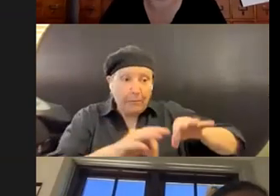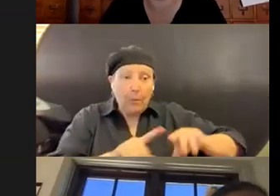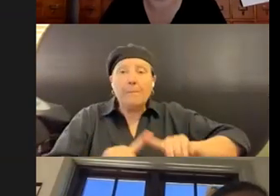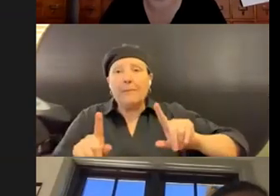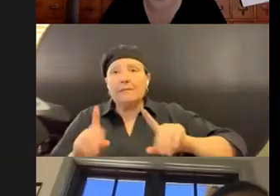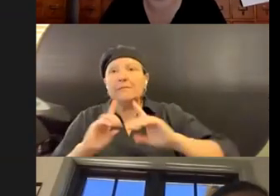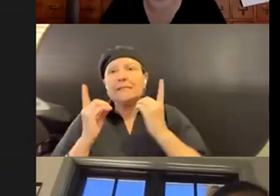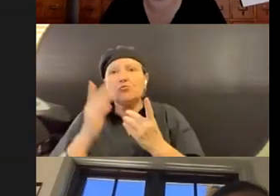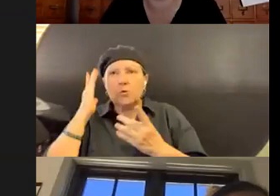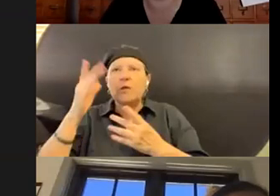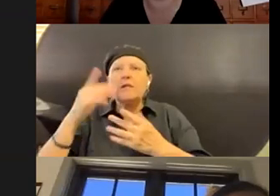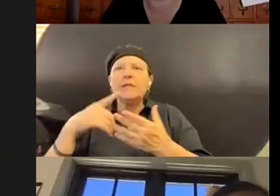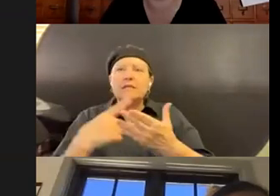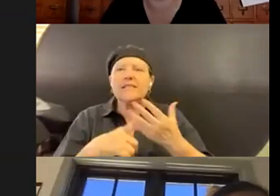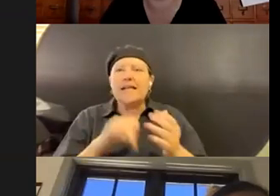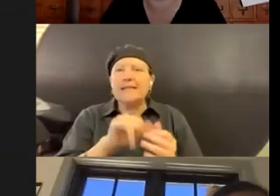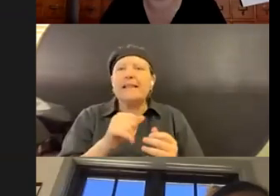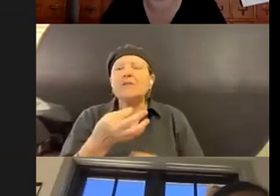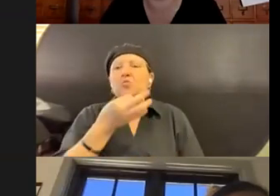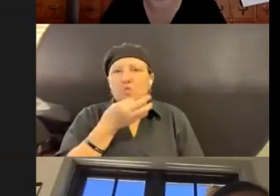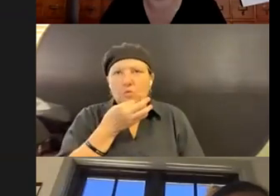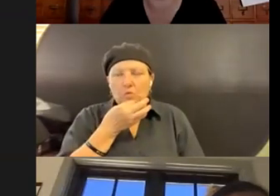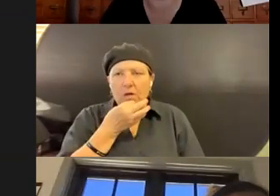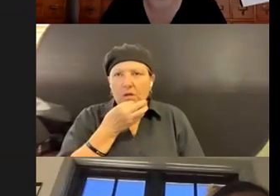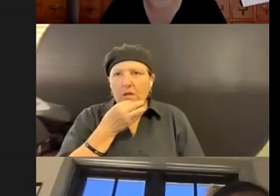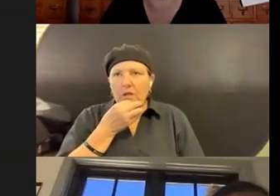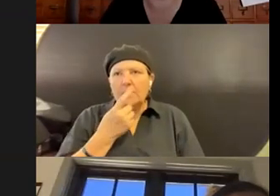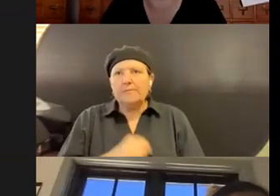shortly. And I'm going to also email